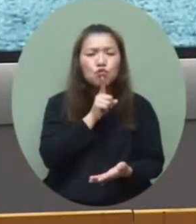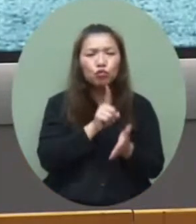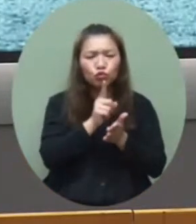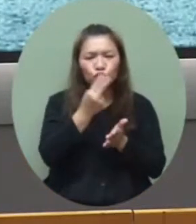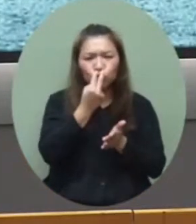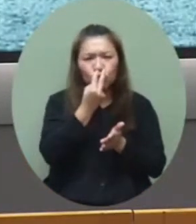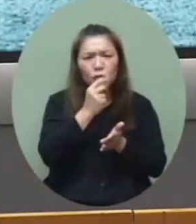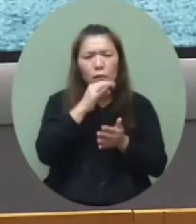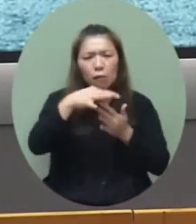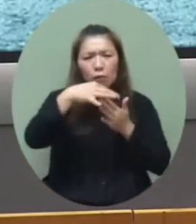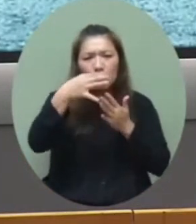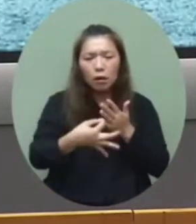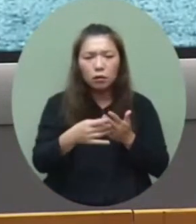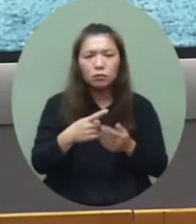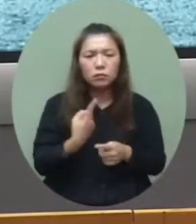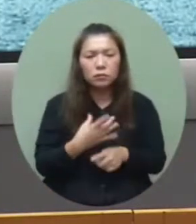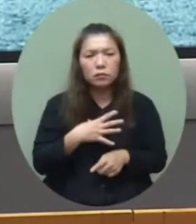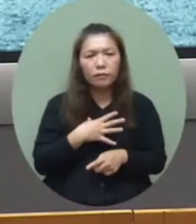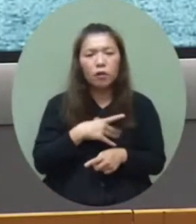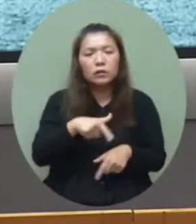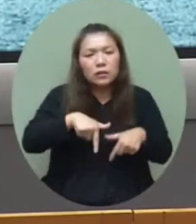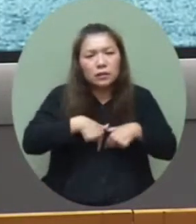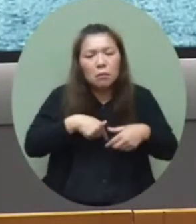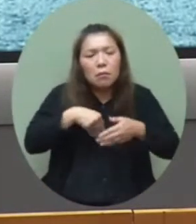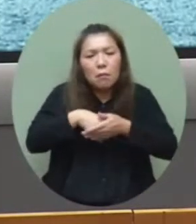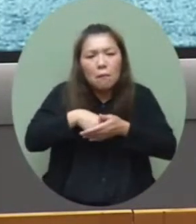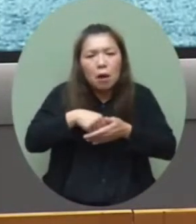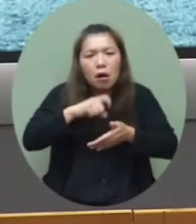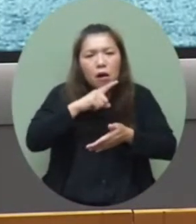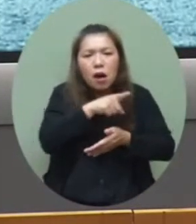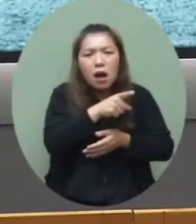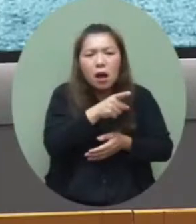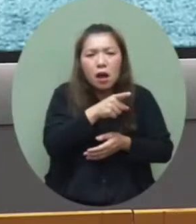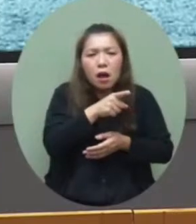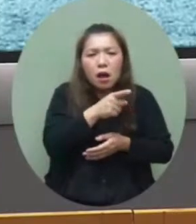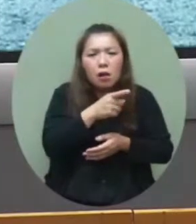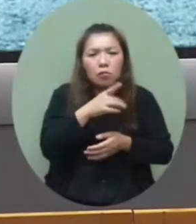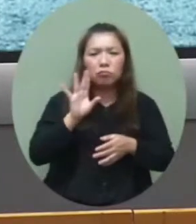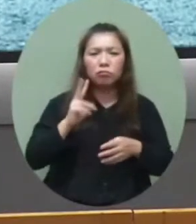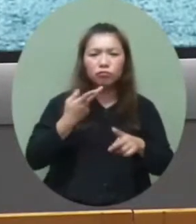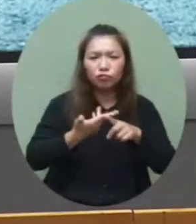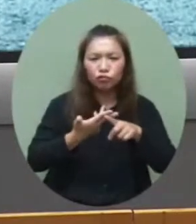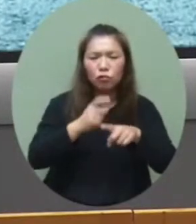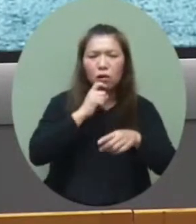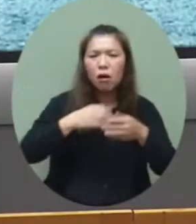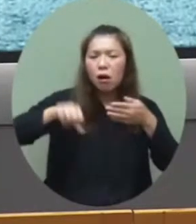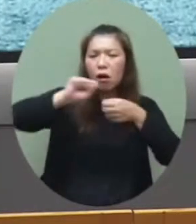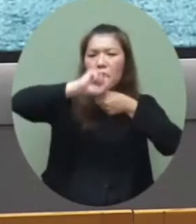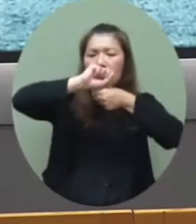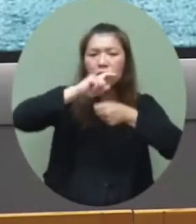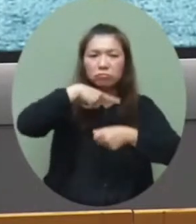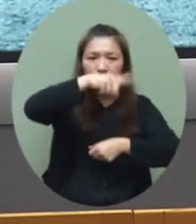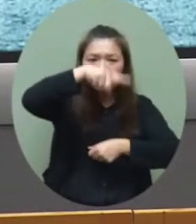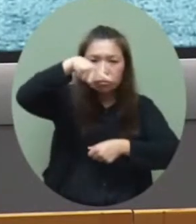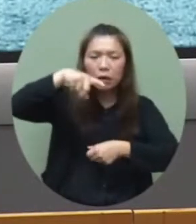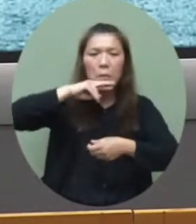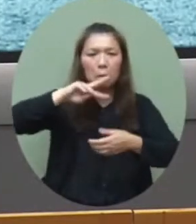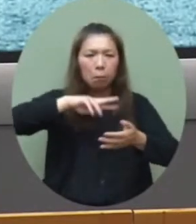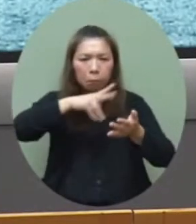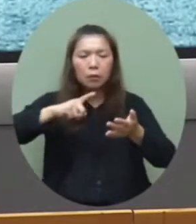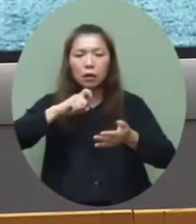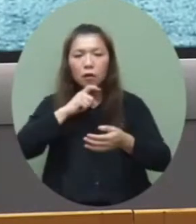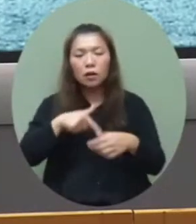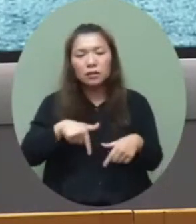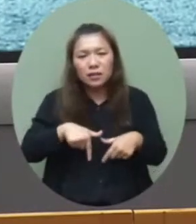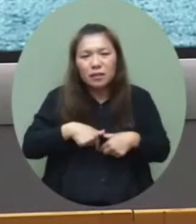be 100% sure. We look at her blood level, and we have also looked